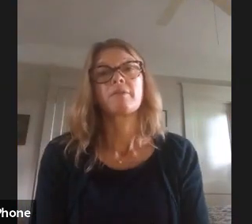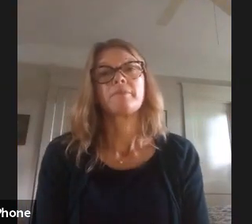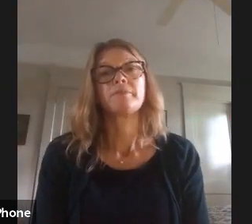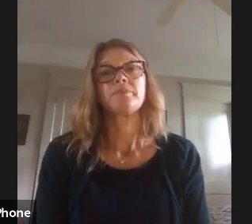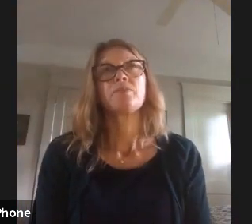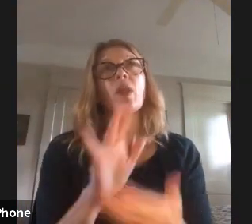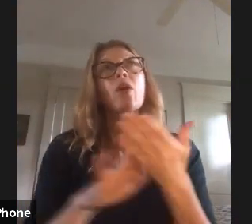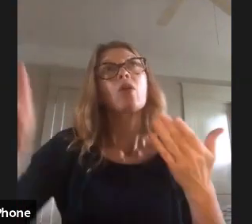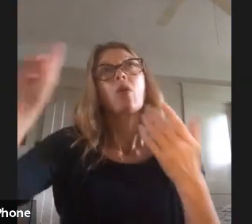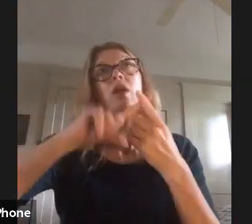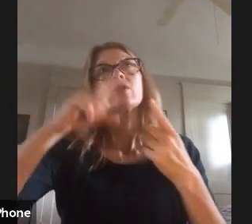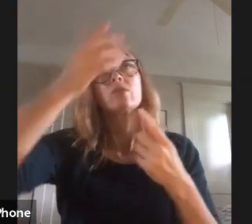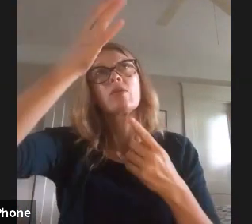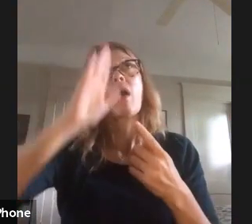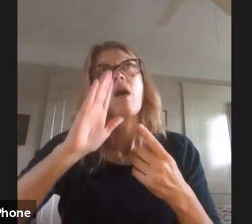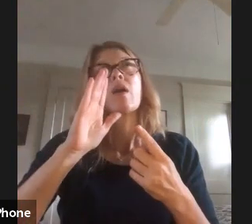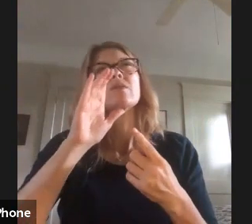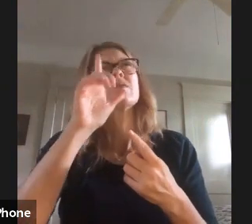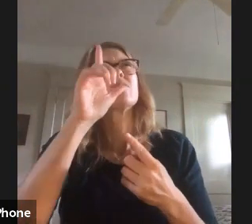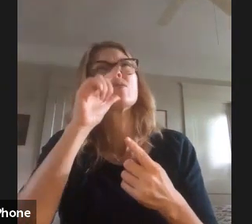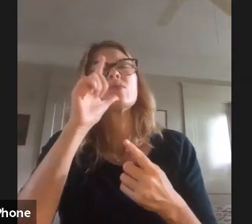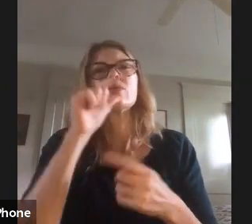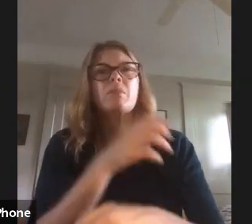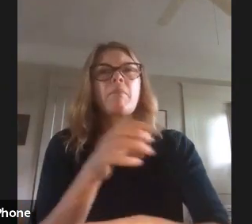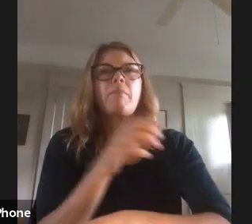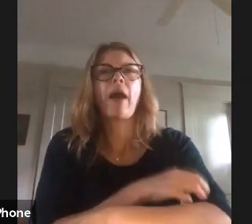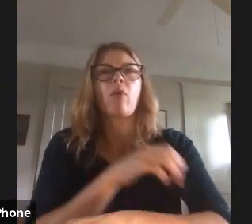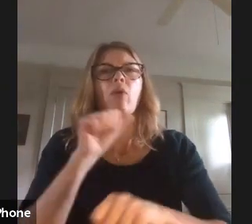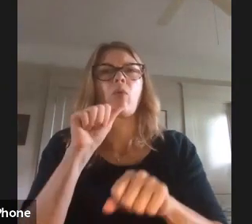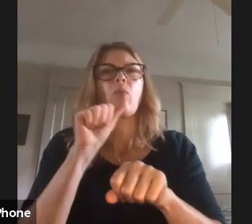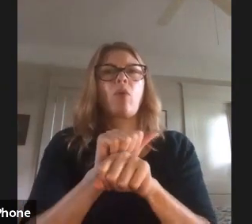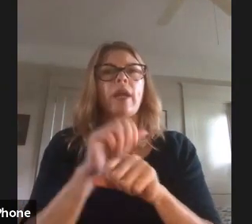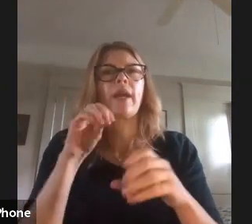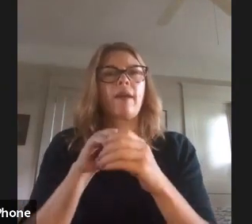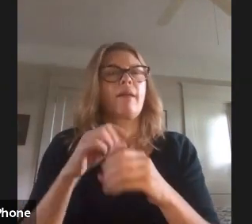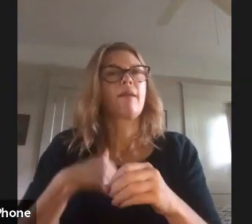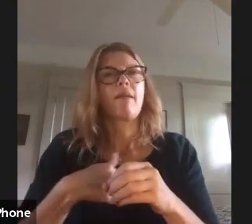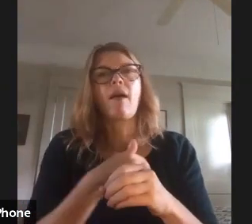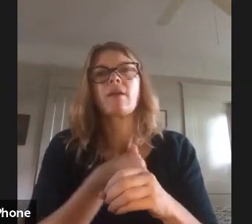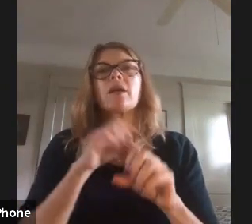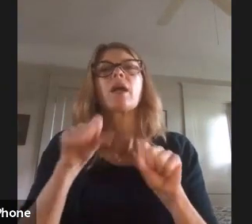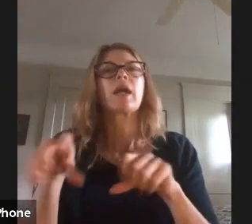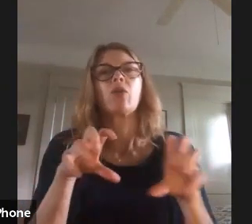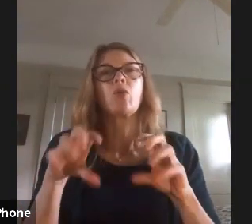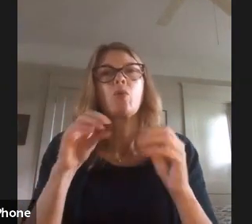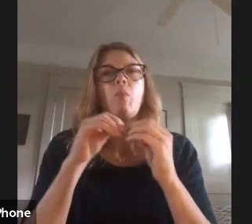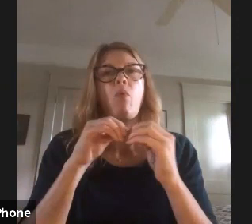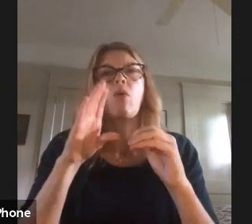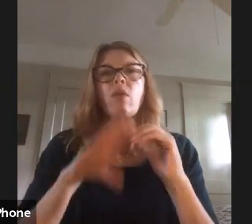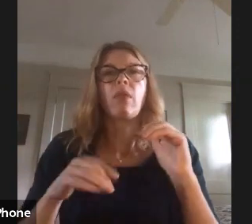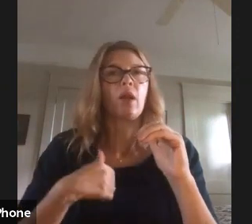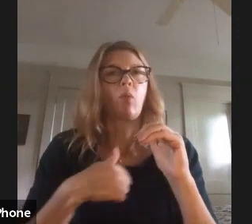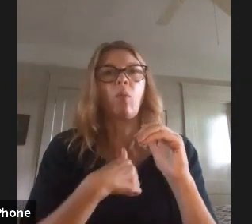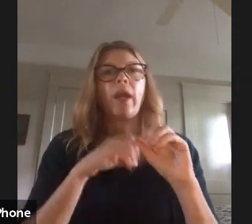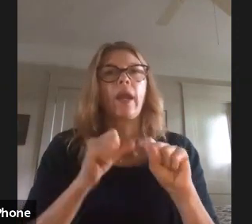Glory to God, whose power working in us can do infinitely more than we can ask or imagine. Glory to him from